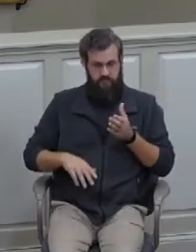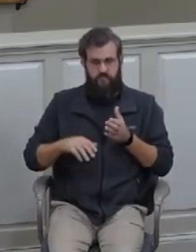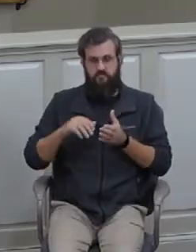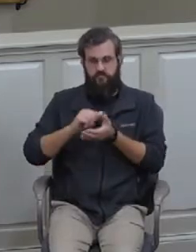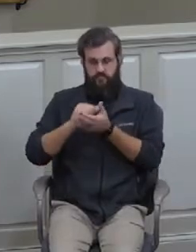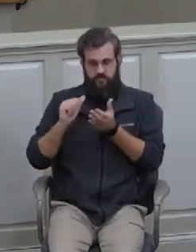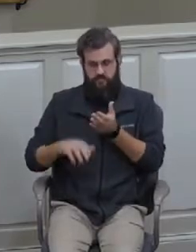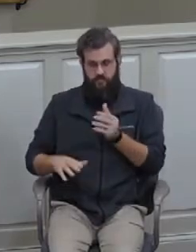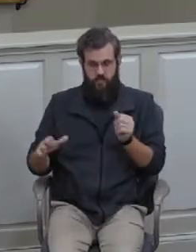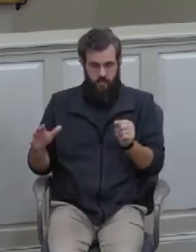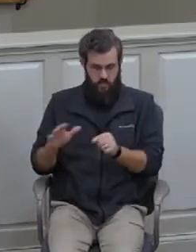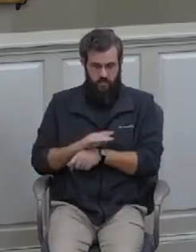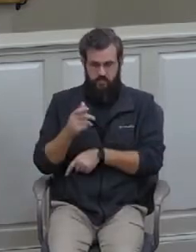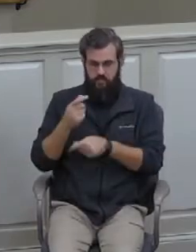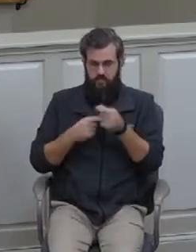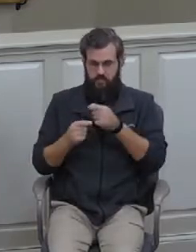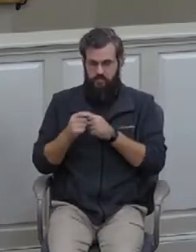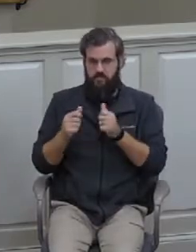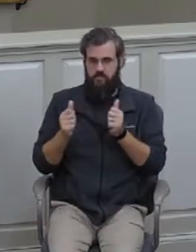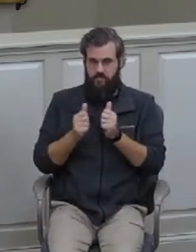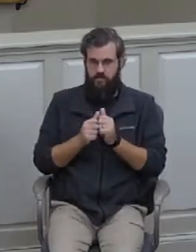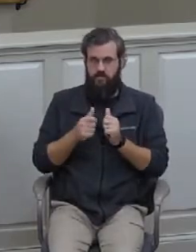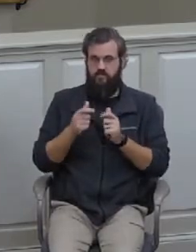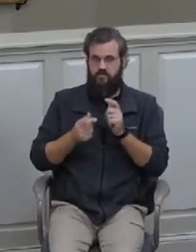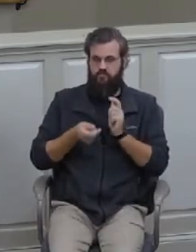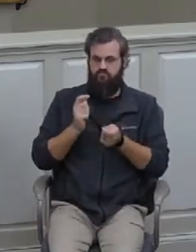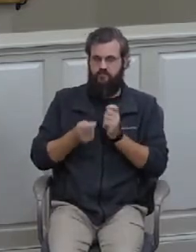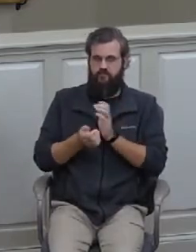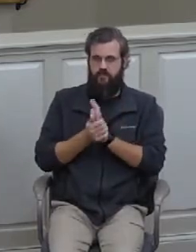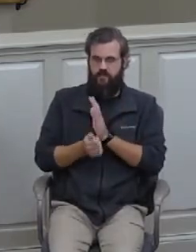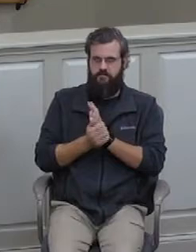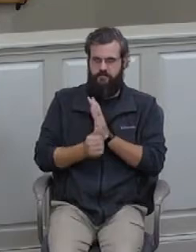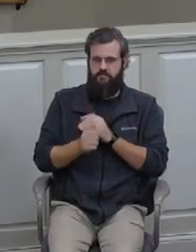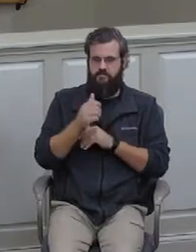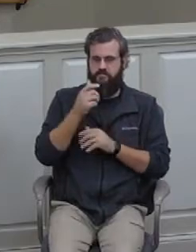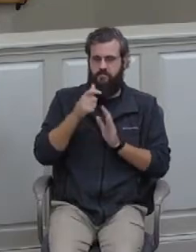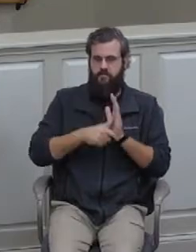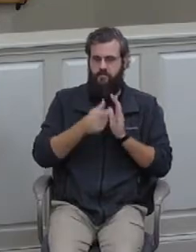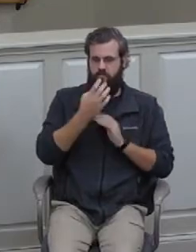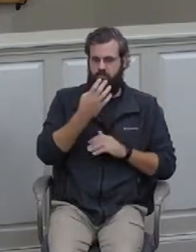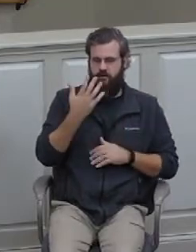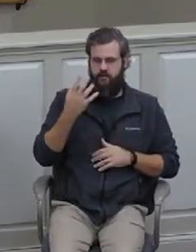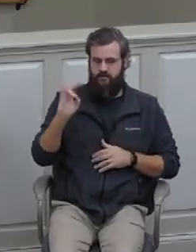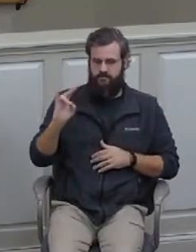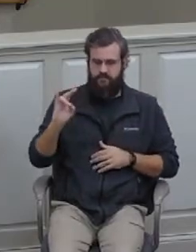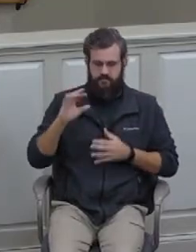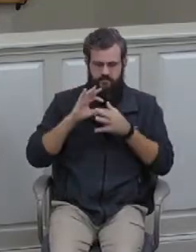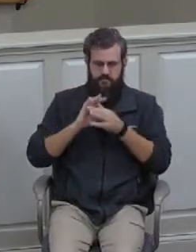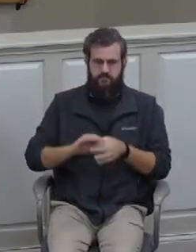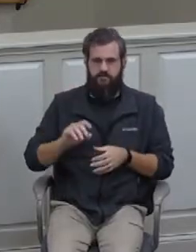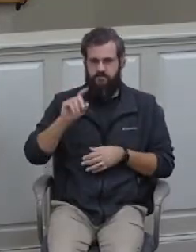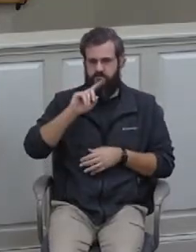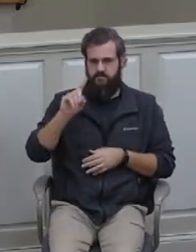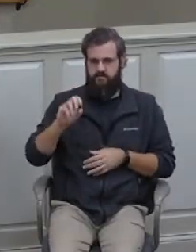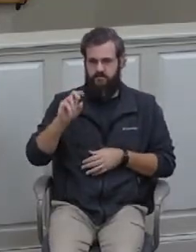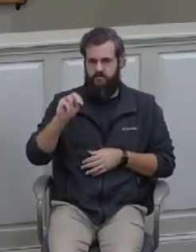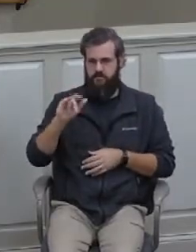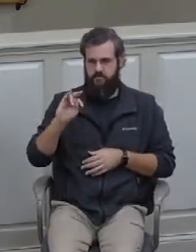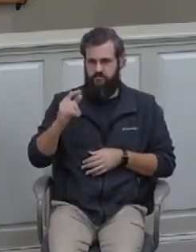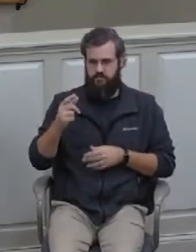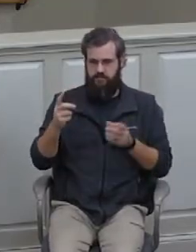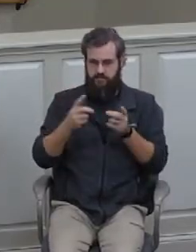it entirely and replacing said articles with revised Articles 4, 5, and 7 pertaining to zoning districts,